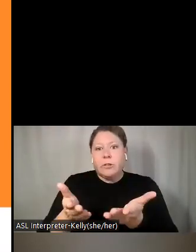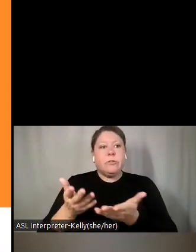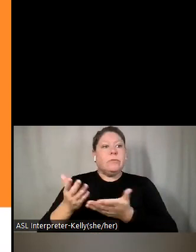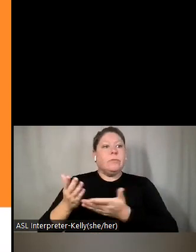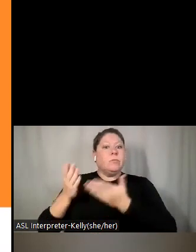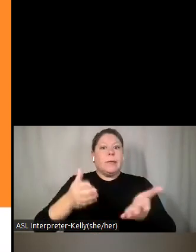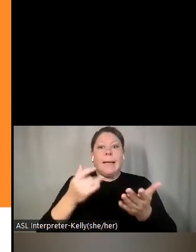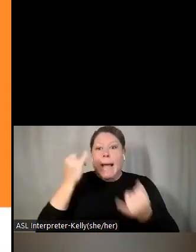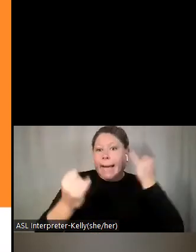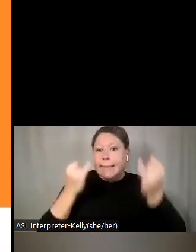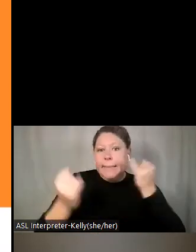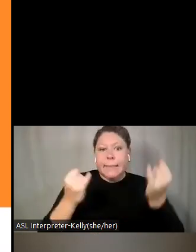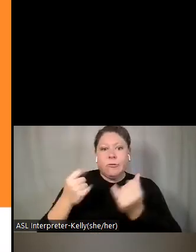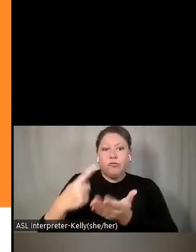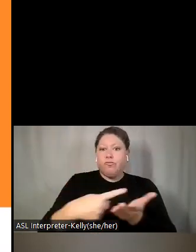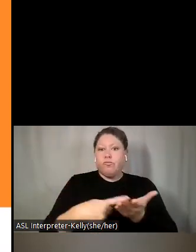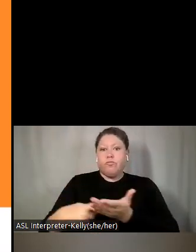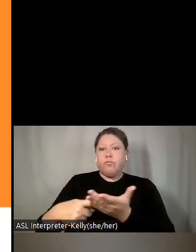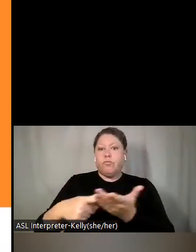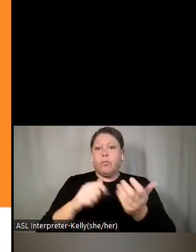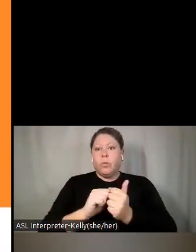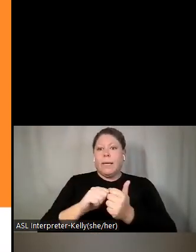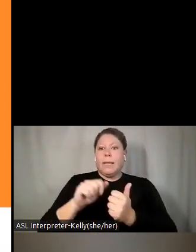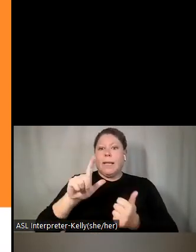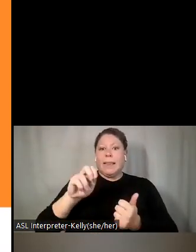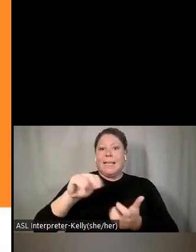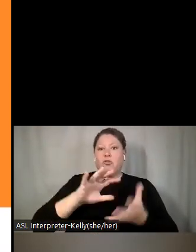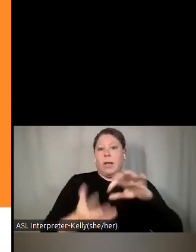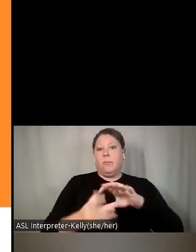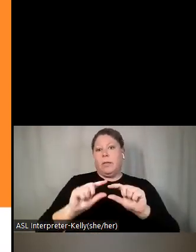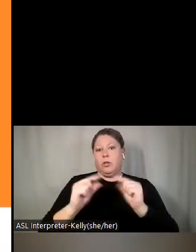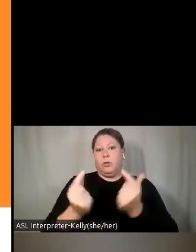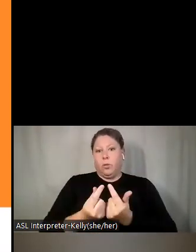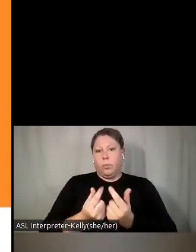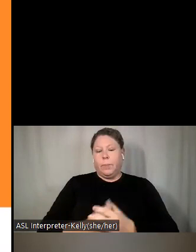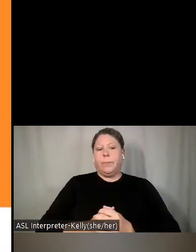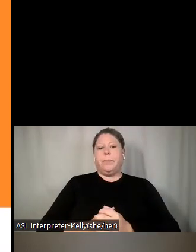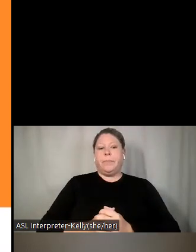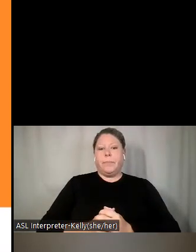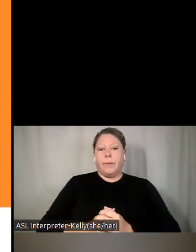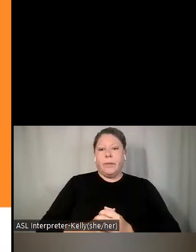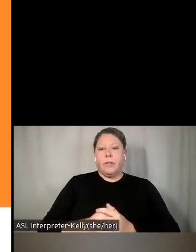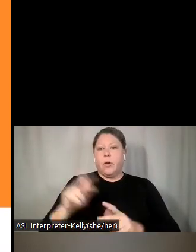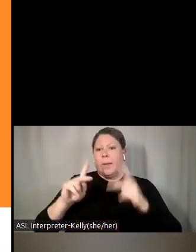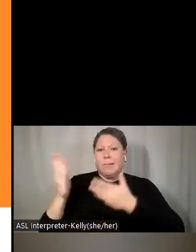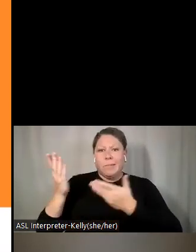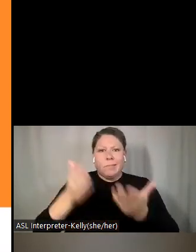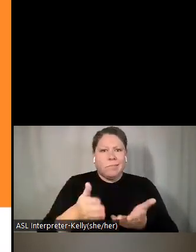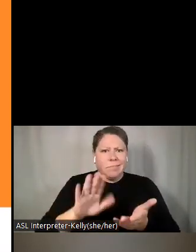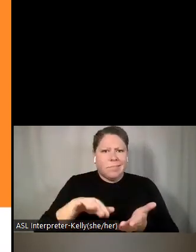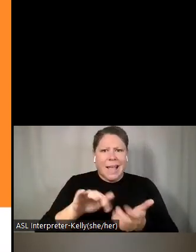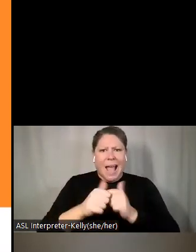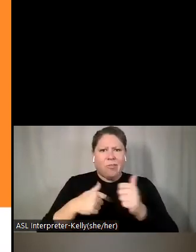discuss with staff from our lean transformation section. So folks bring things like how to do an